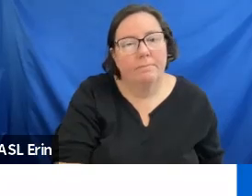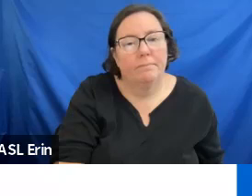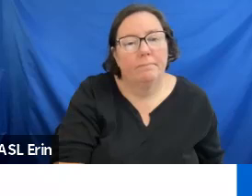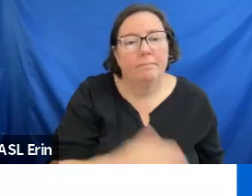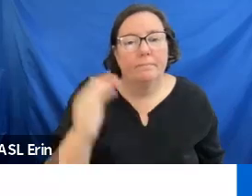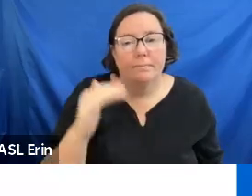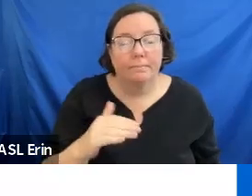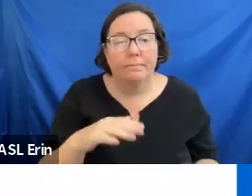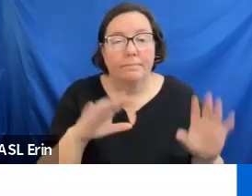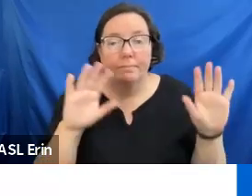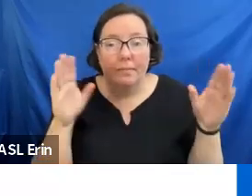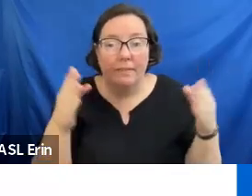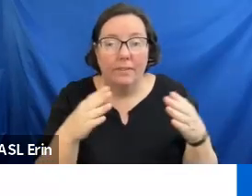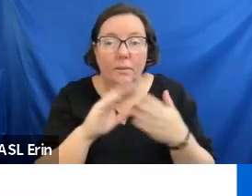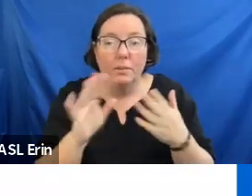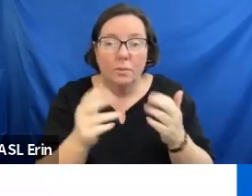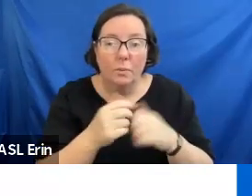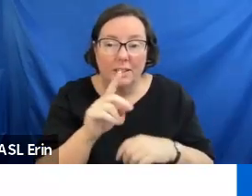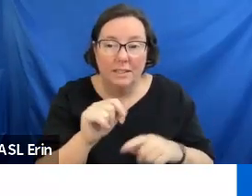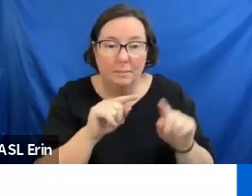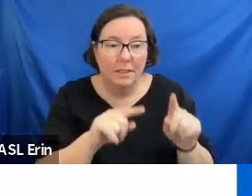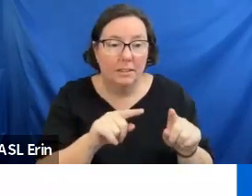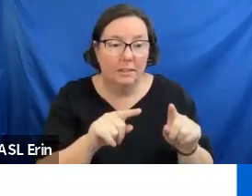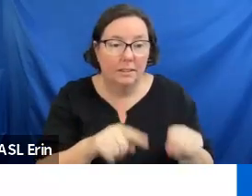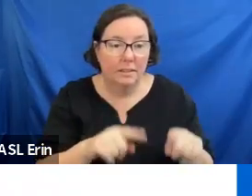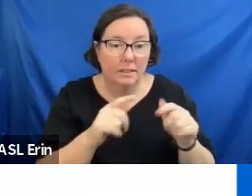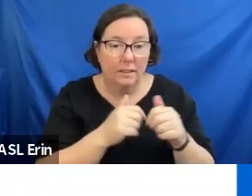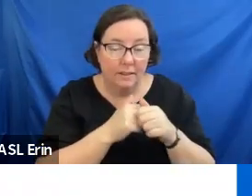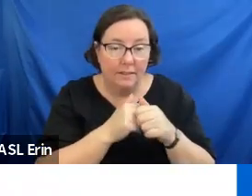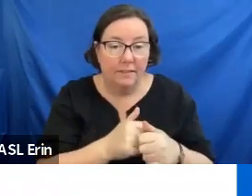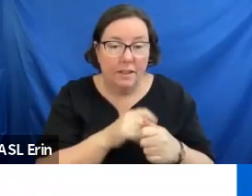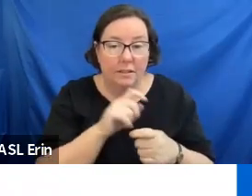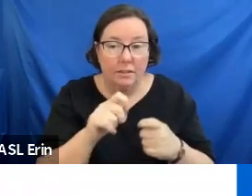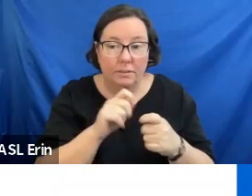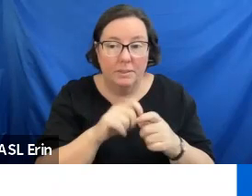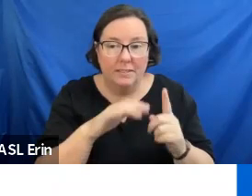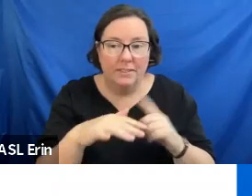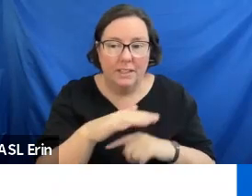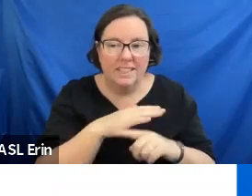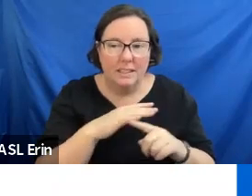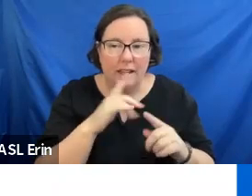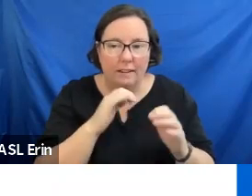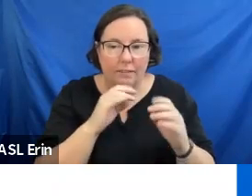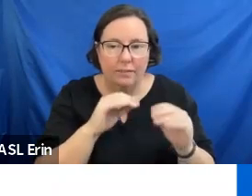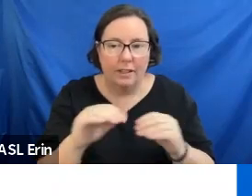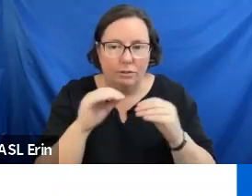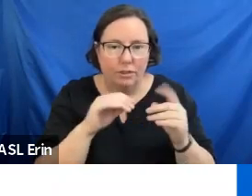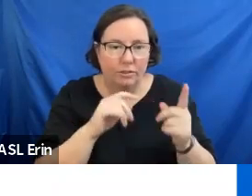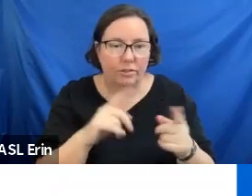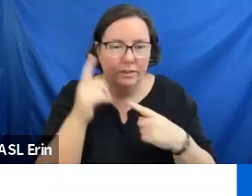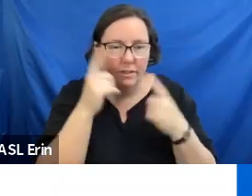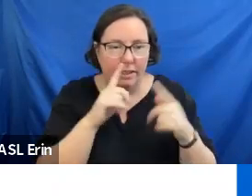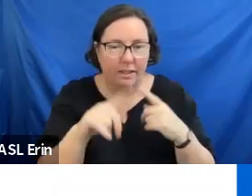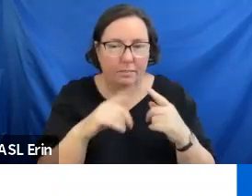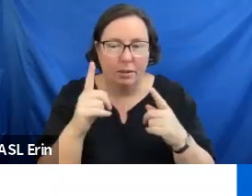Okay. We're going to now look at students with disabilities by setting. And so when we think